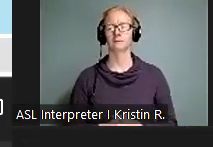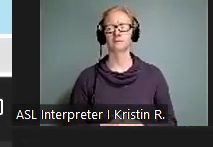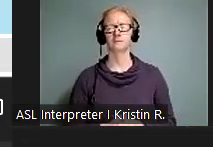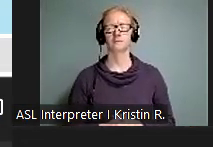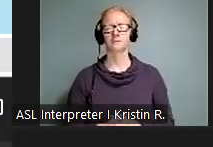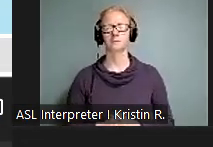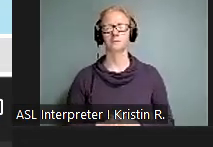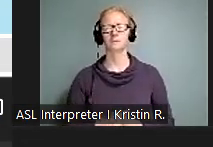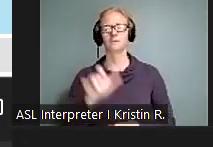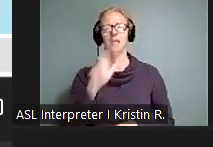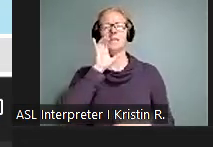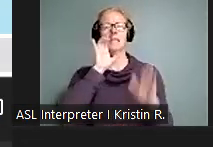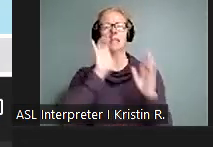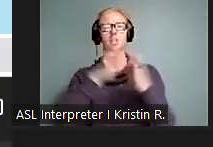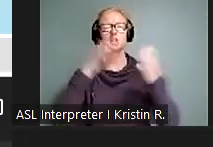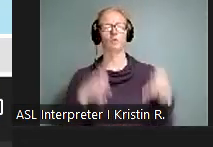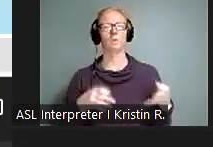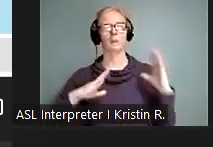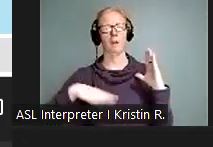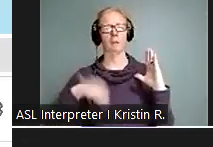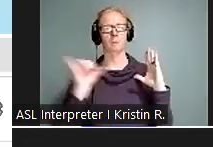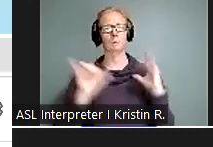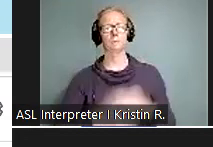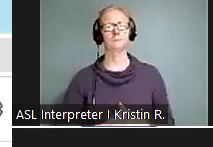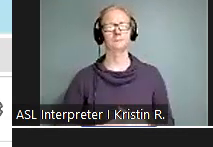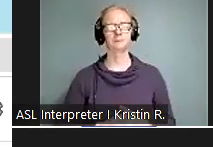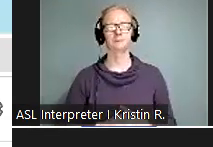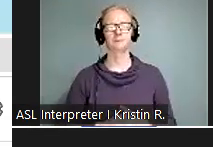And it has an image description here, which is pretty cool.